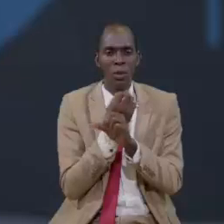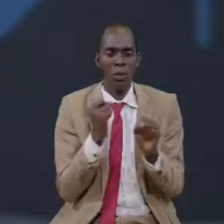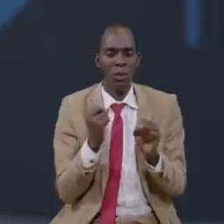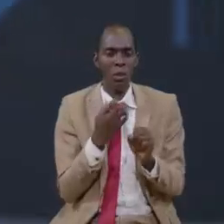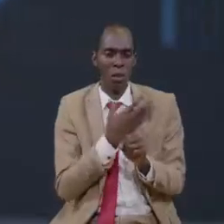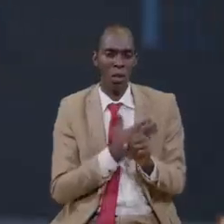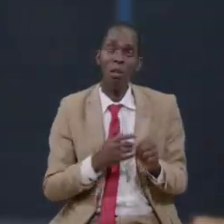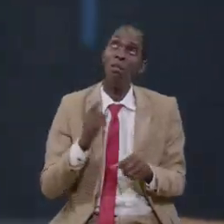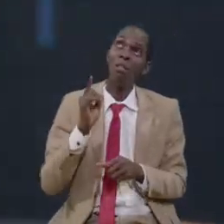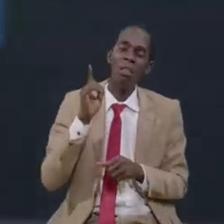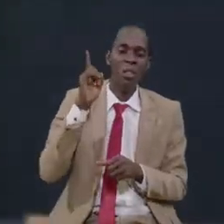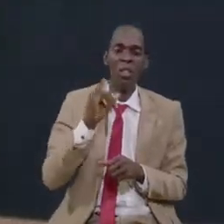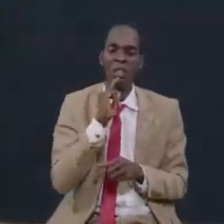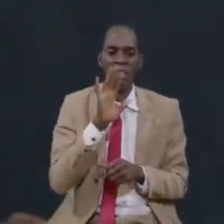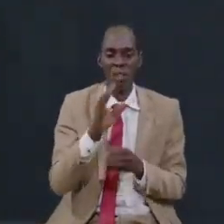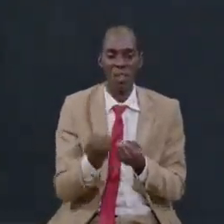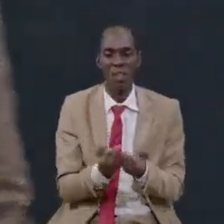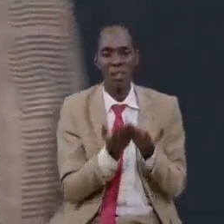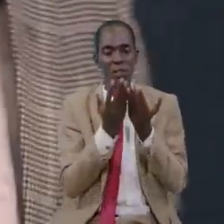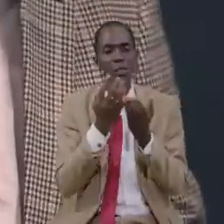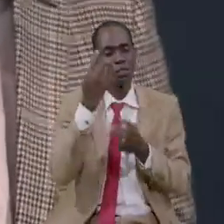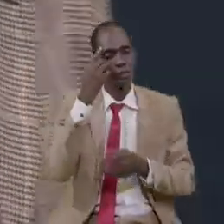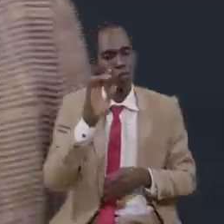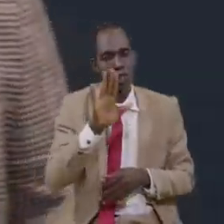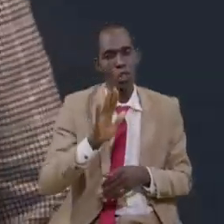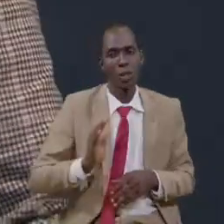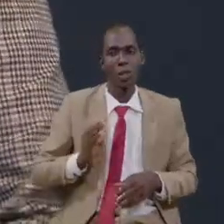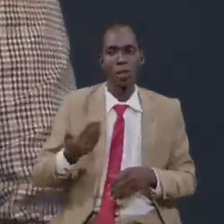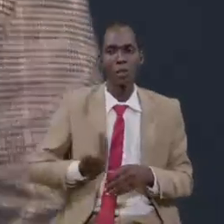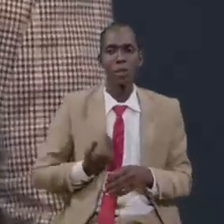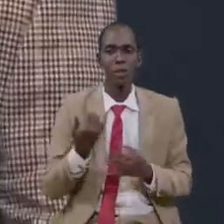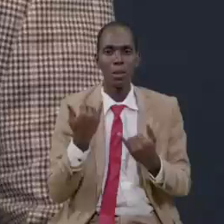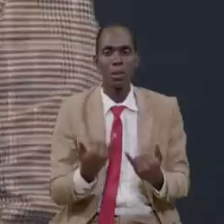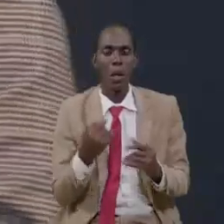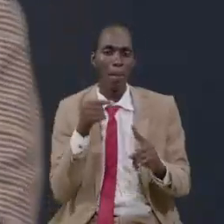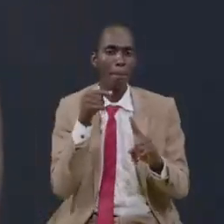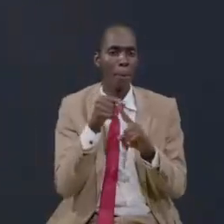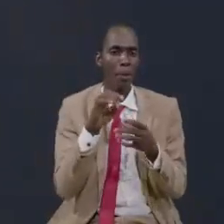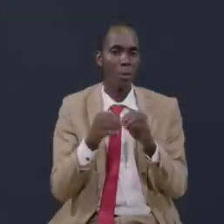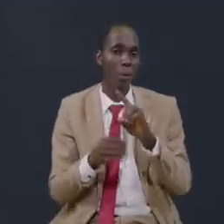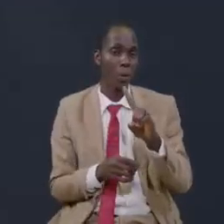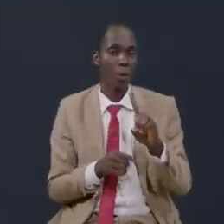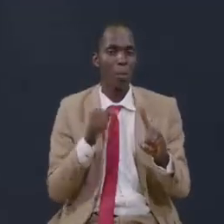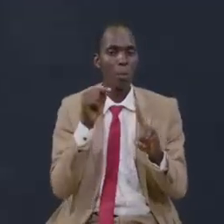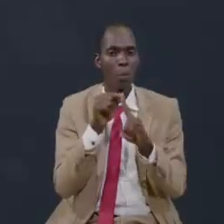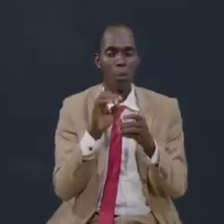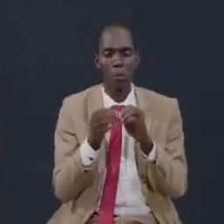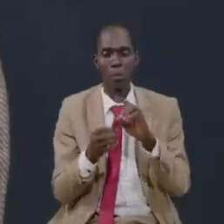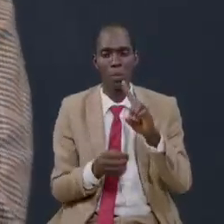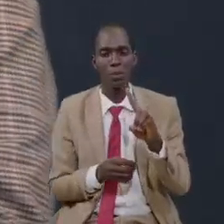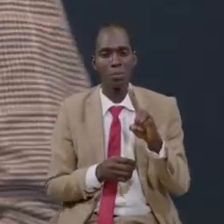ransom. Is the ransom for your soul. We're coming to number one. Number one, we're looking